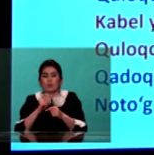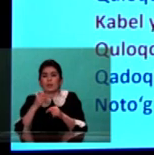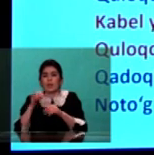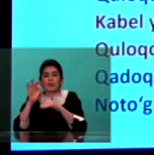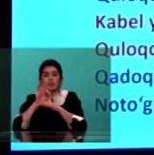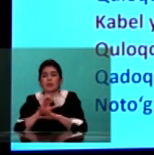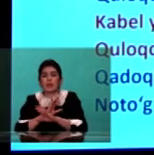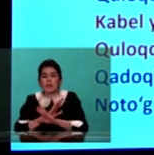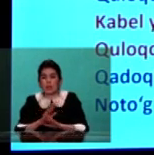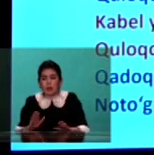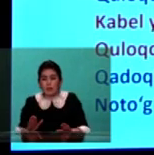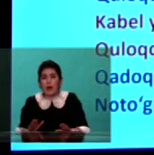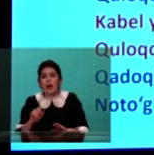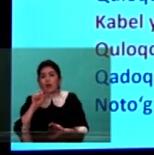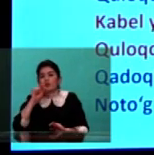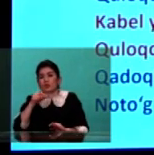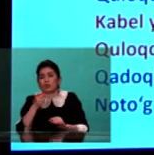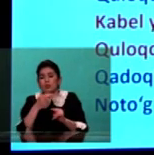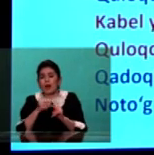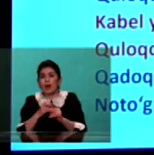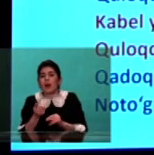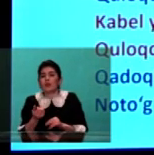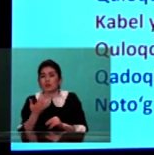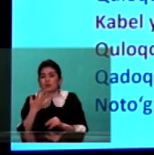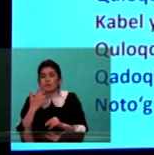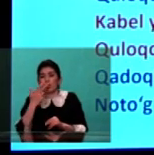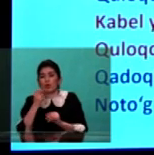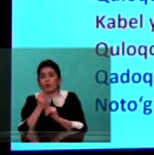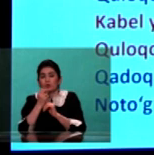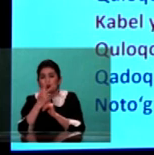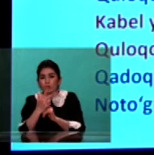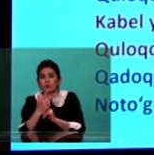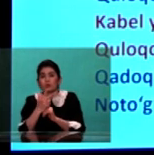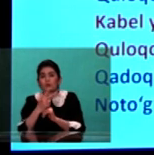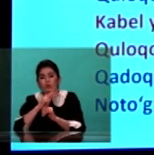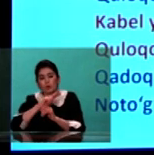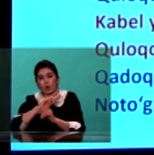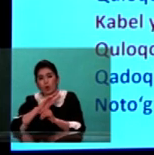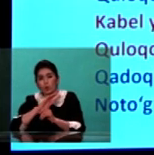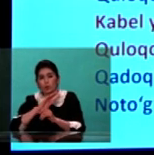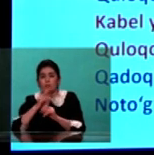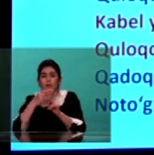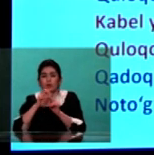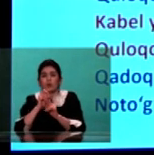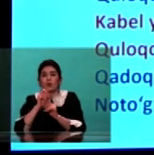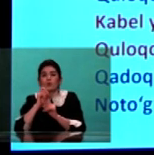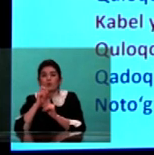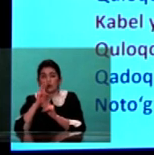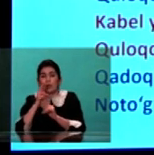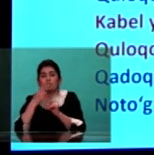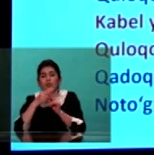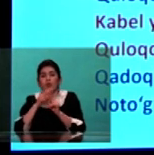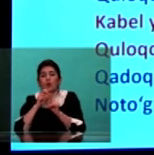yetib kelmadi. Ular qancha bo'ldi? 13 ga 4 ni ko'rsak 17 ta. Undan ham foiz chiqarish